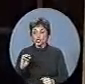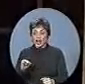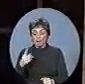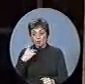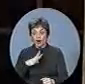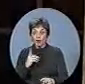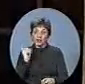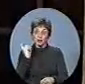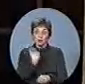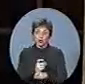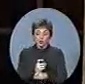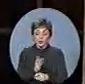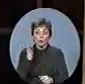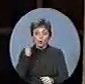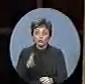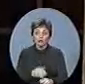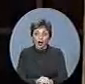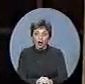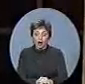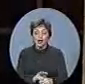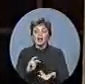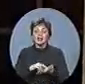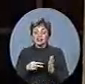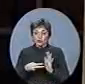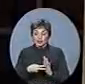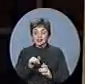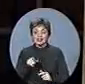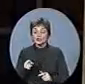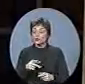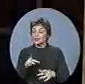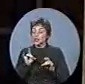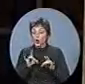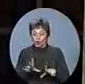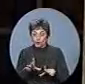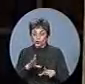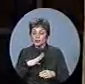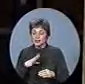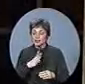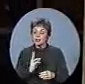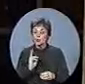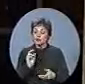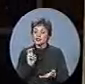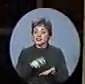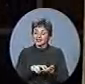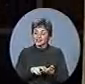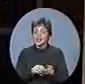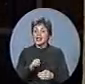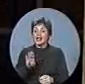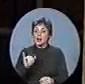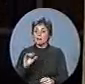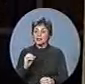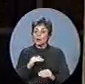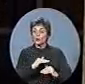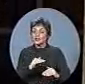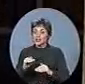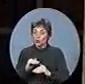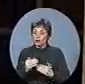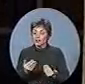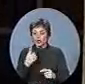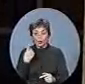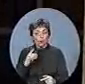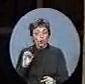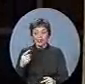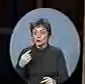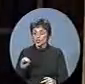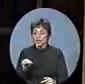from future prosecution or lawsuits. Will the government not admit that refusing to ratify